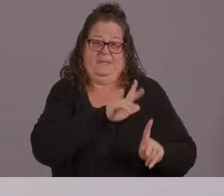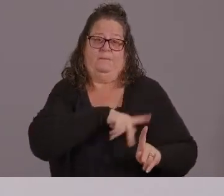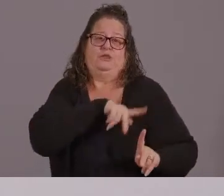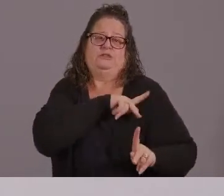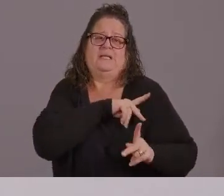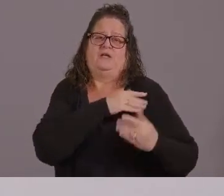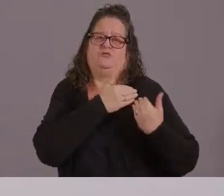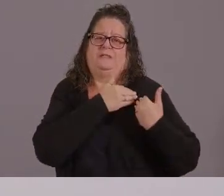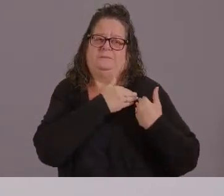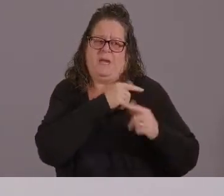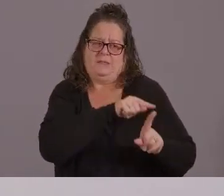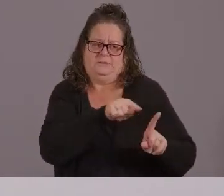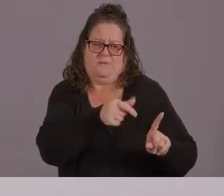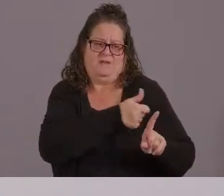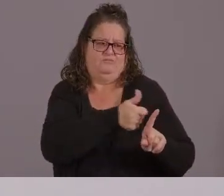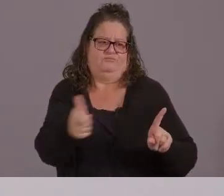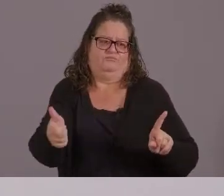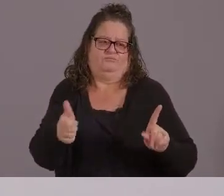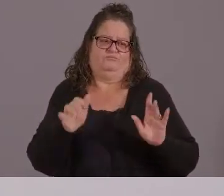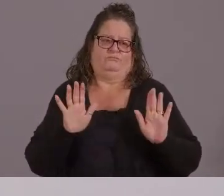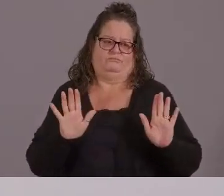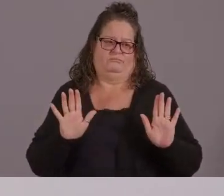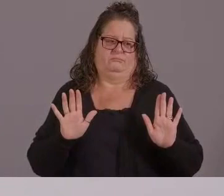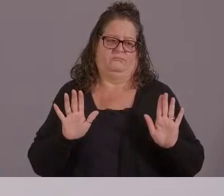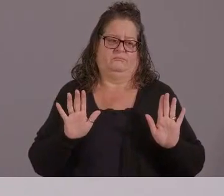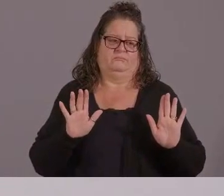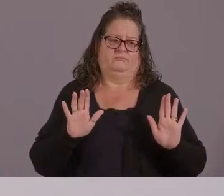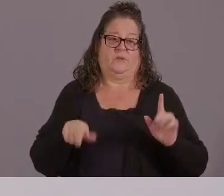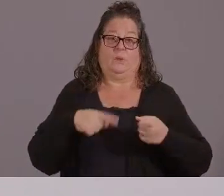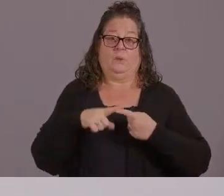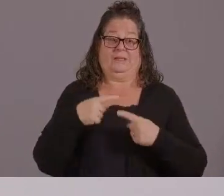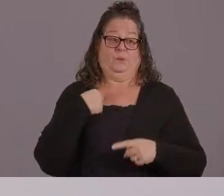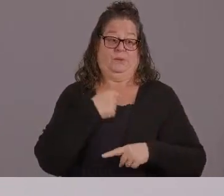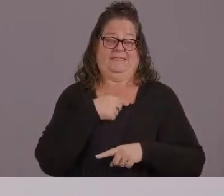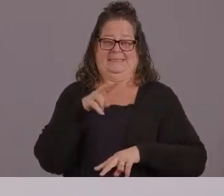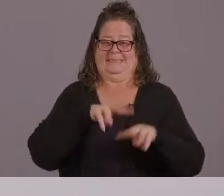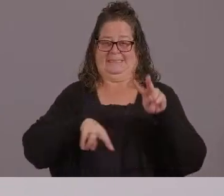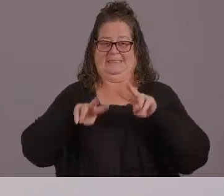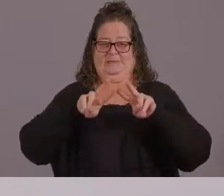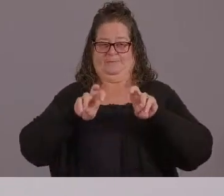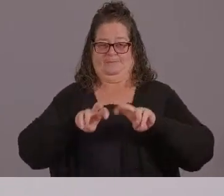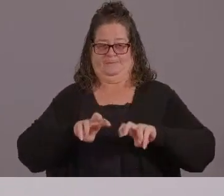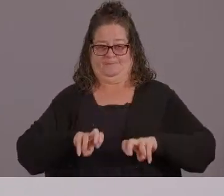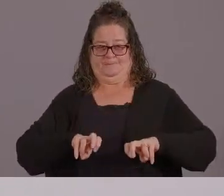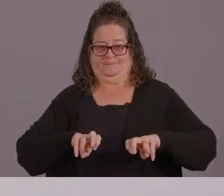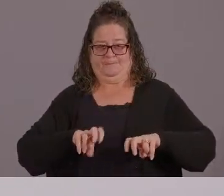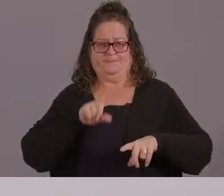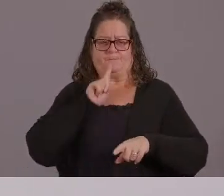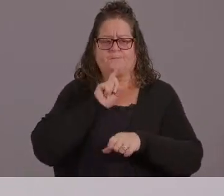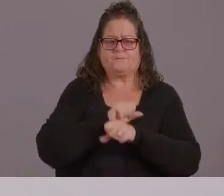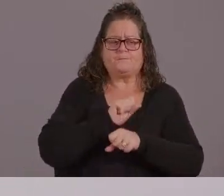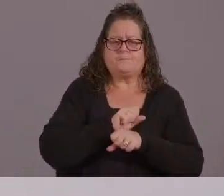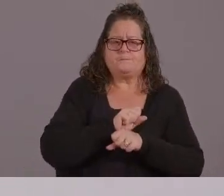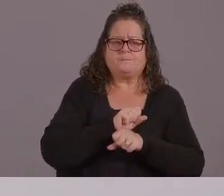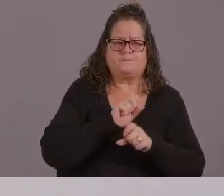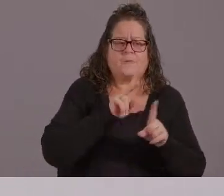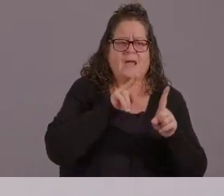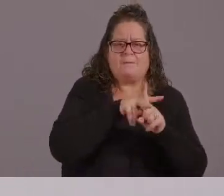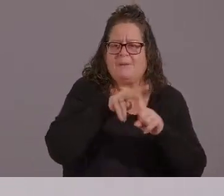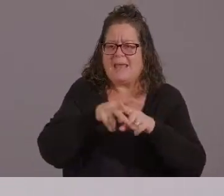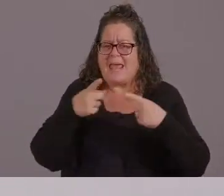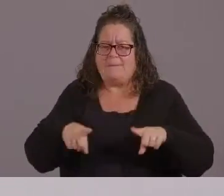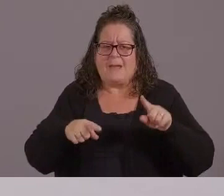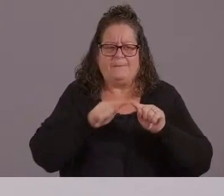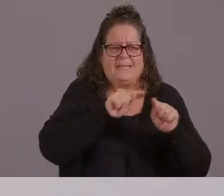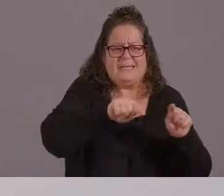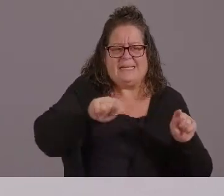doing, it made sense to move into the next phase of mitigation strategies. We've got lower case rates. We